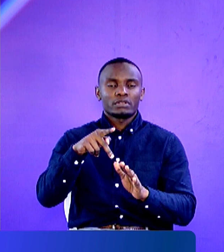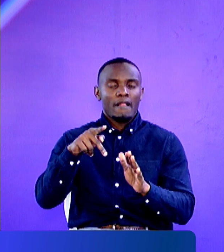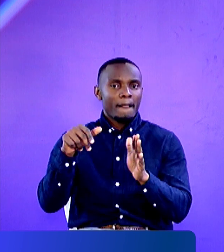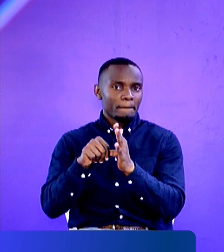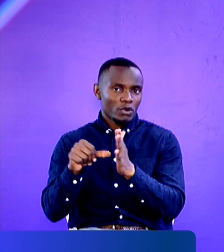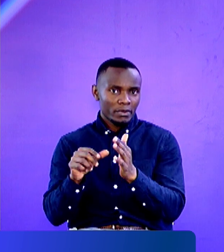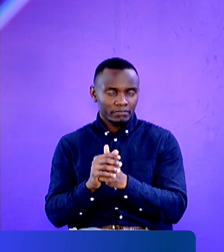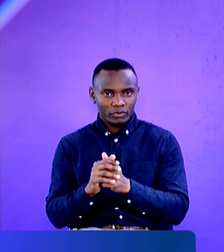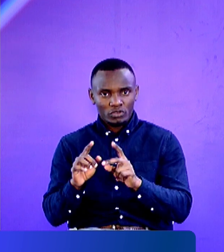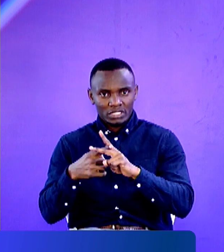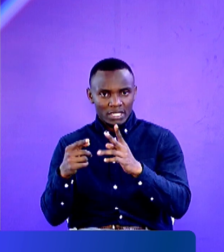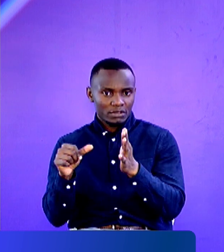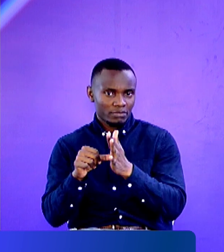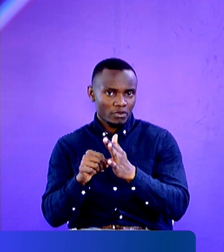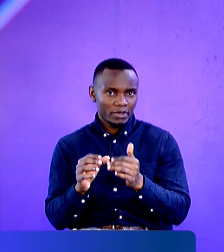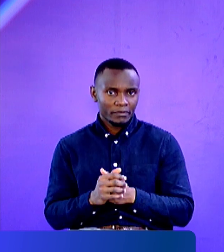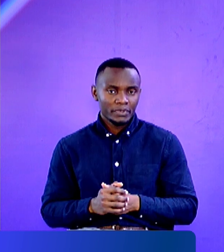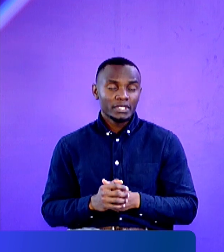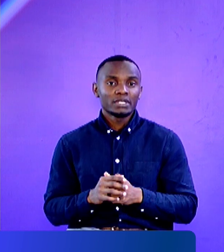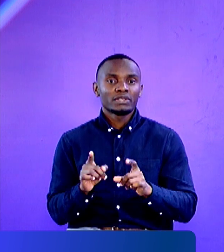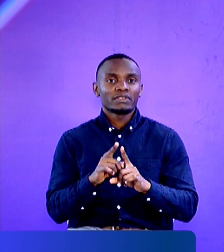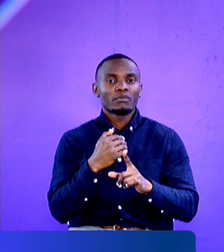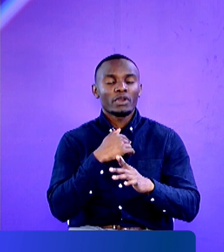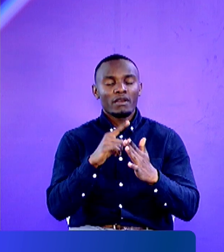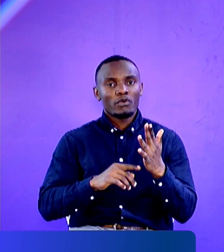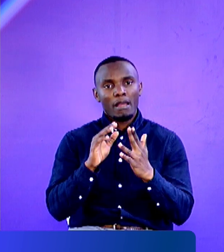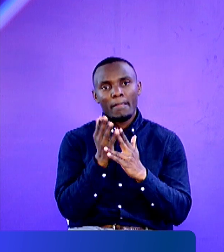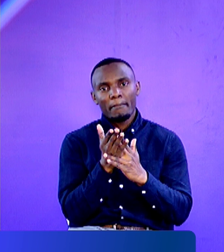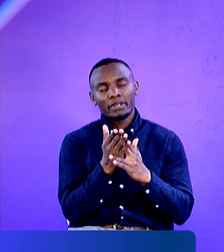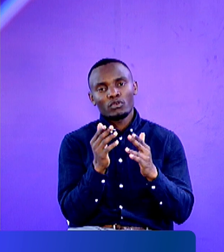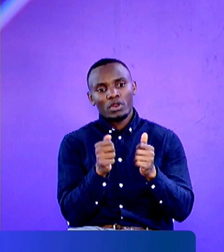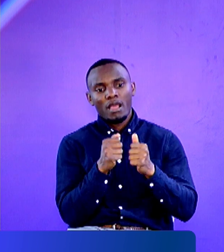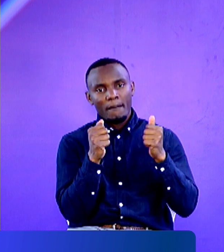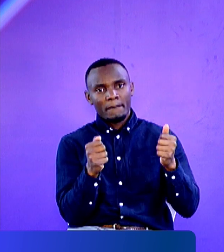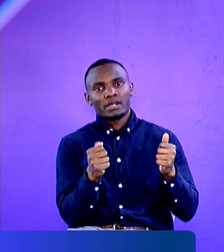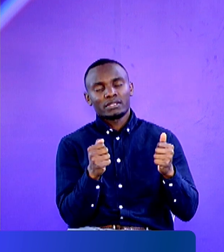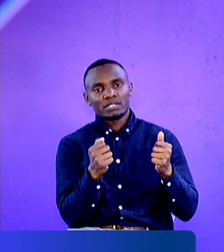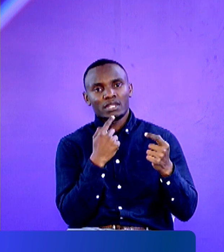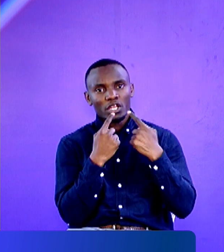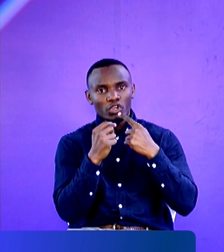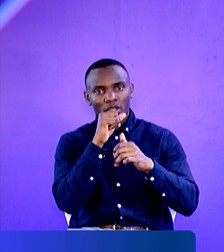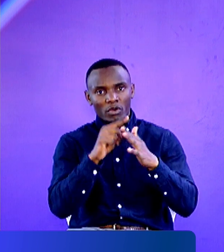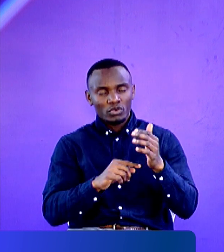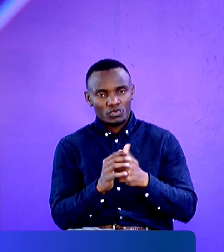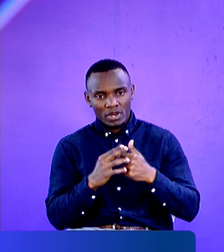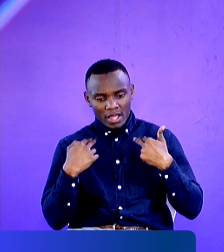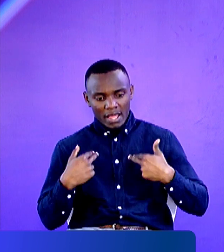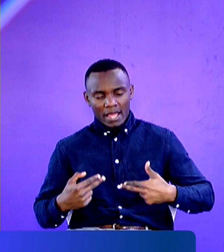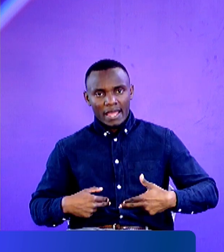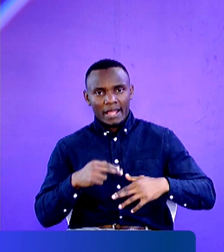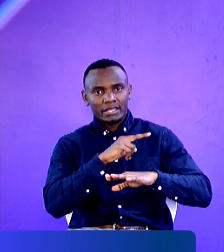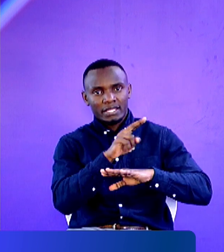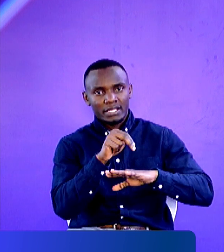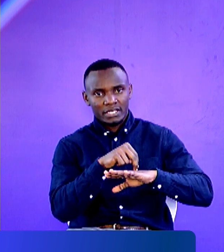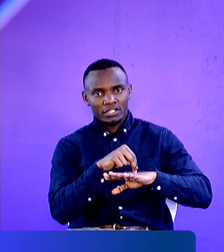the Daily Nation this morning, of course, there is your DN2. Today they are talking about Health Nation. And